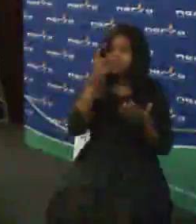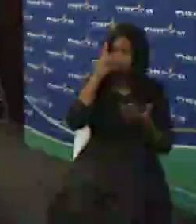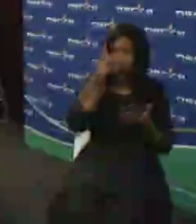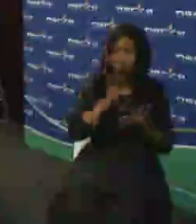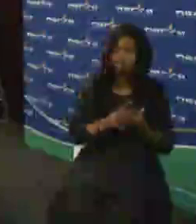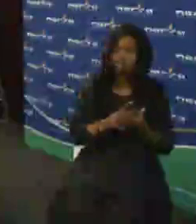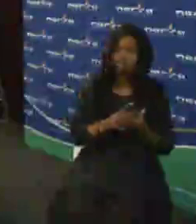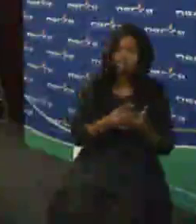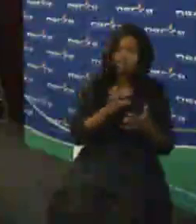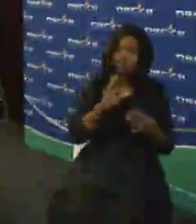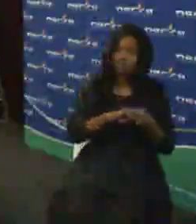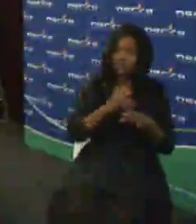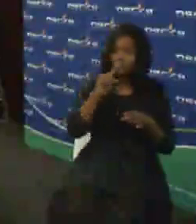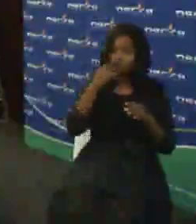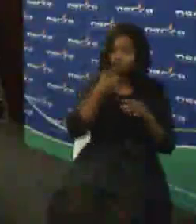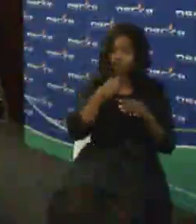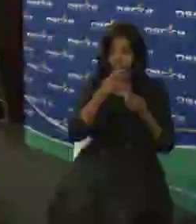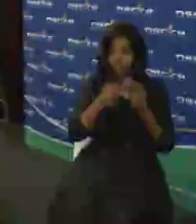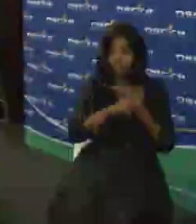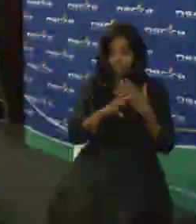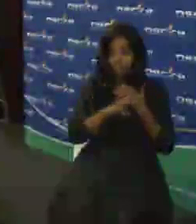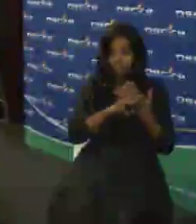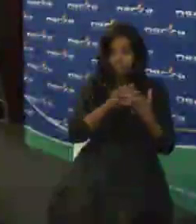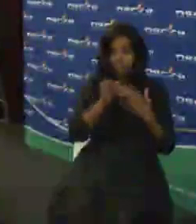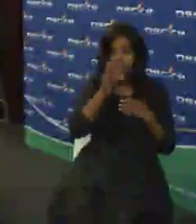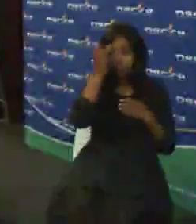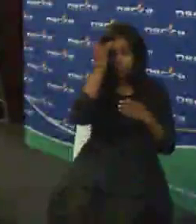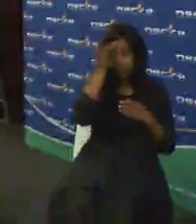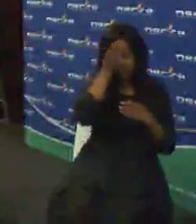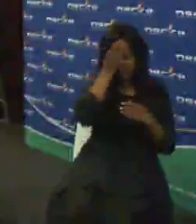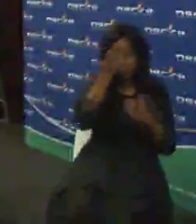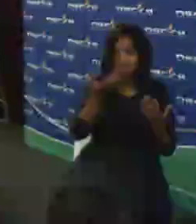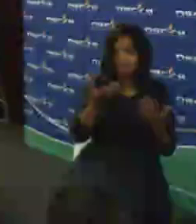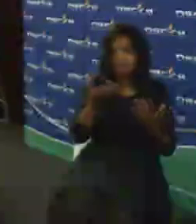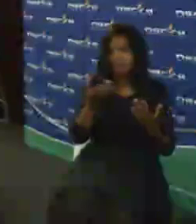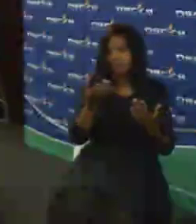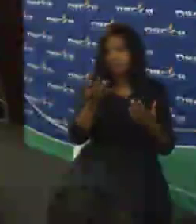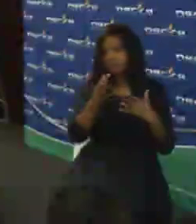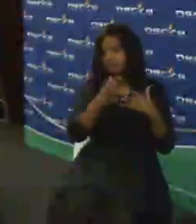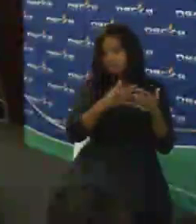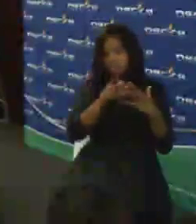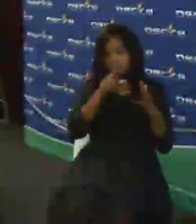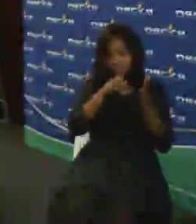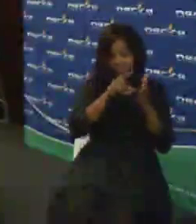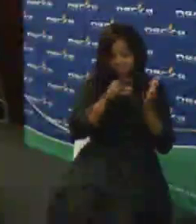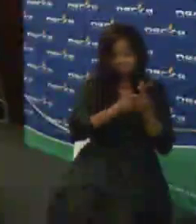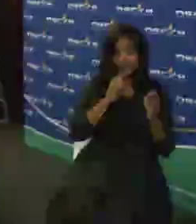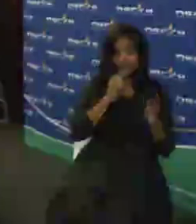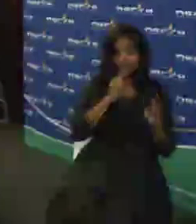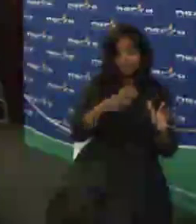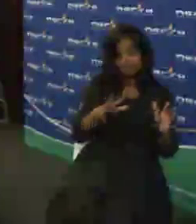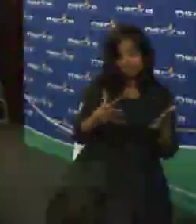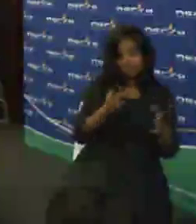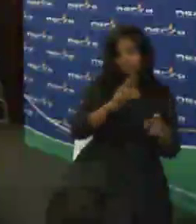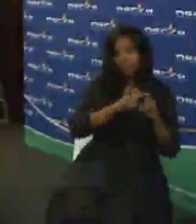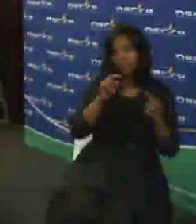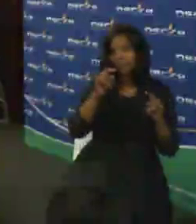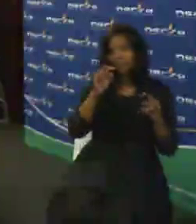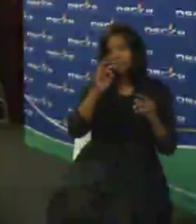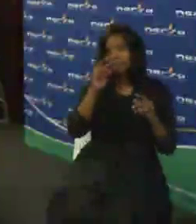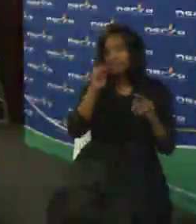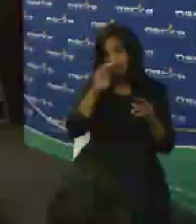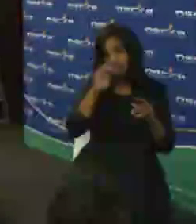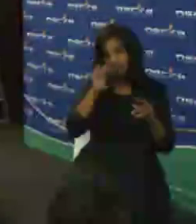decision on the first week of March. There's no specific date at this stage, but also the energy